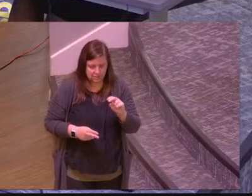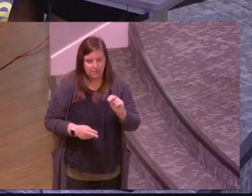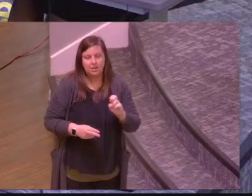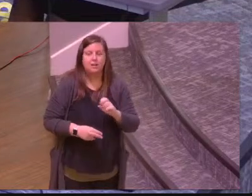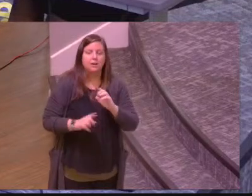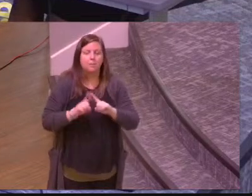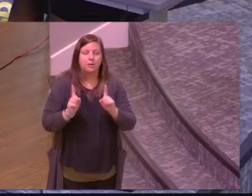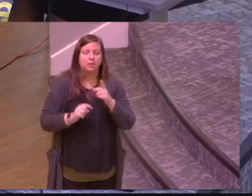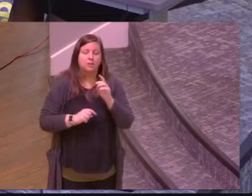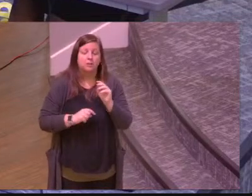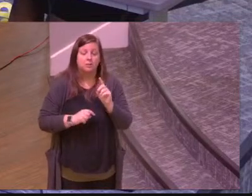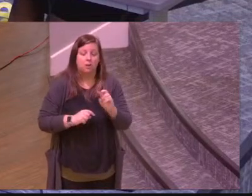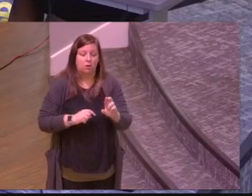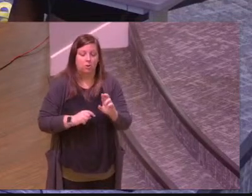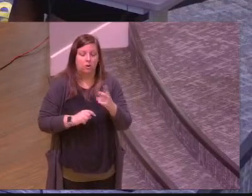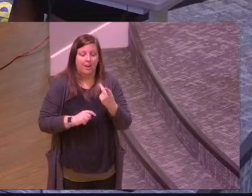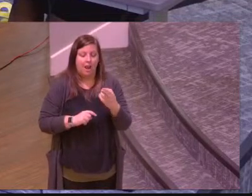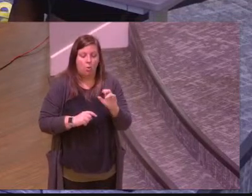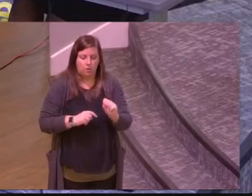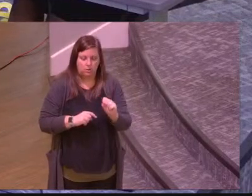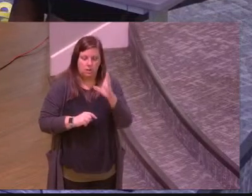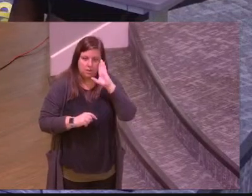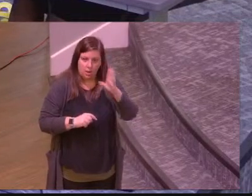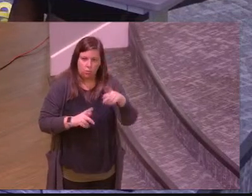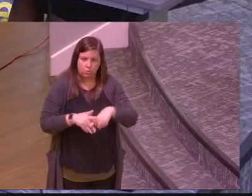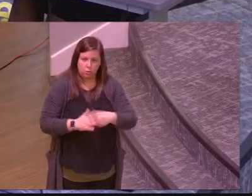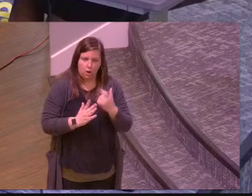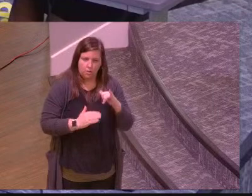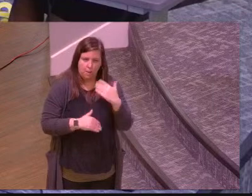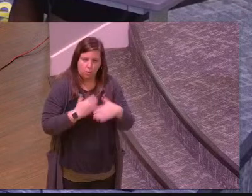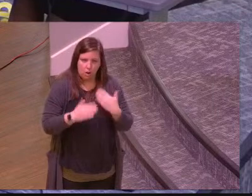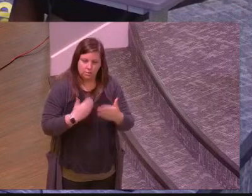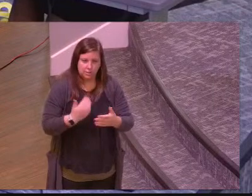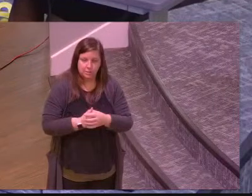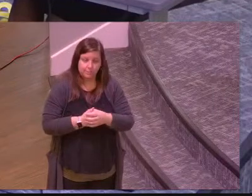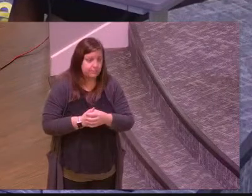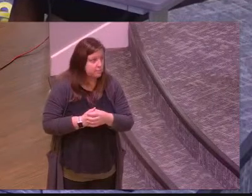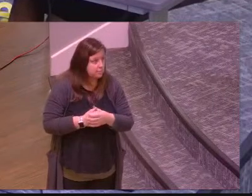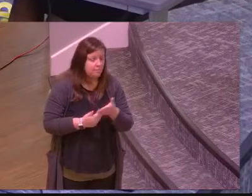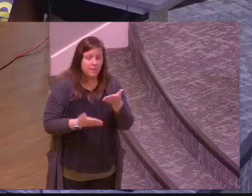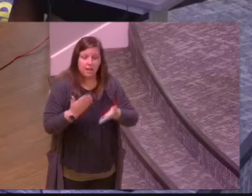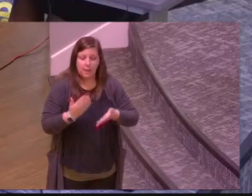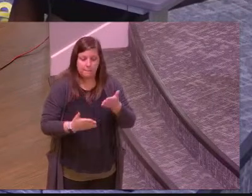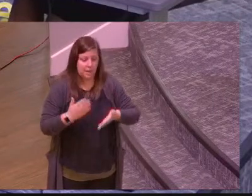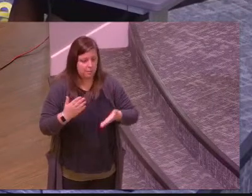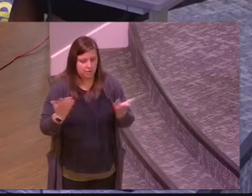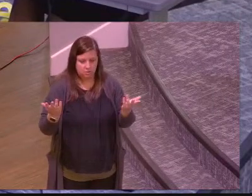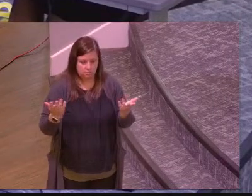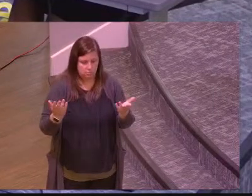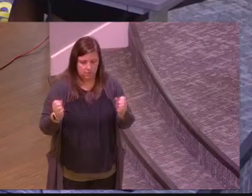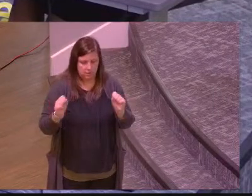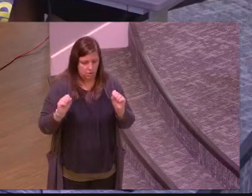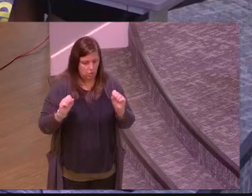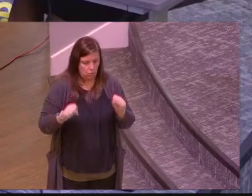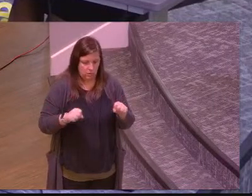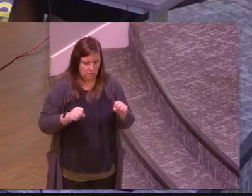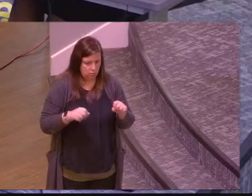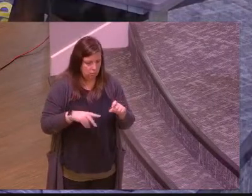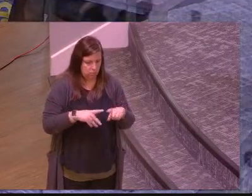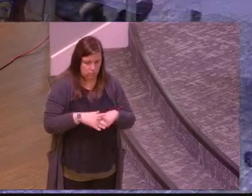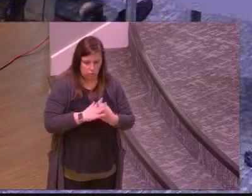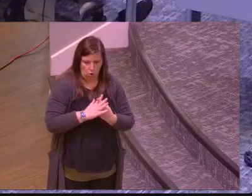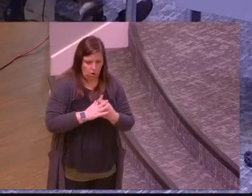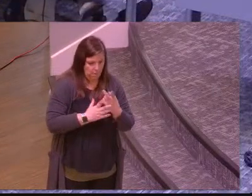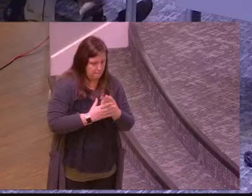process. And it may be something that's a both and, right? That we certainly can still, it's in our code of ethics, so we certainly